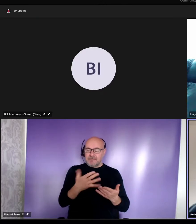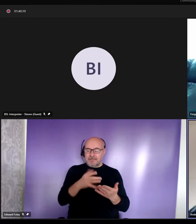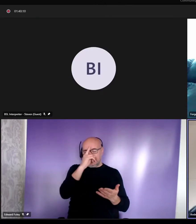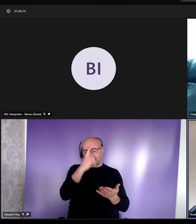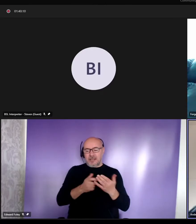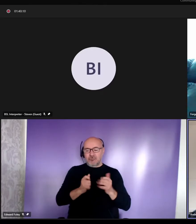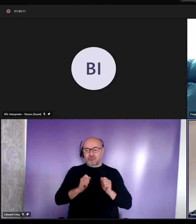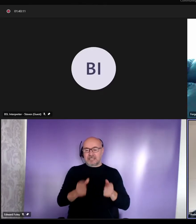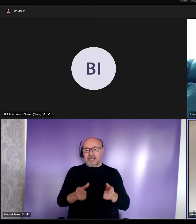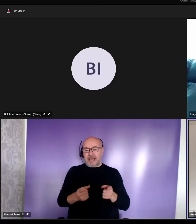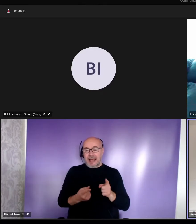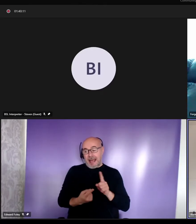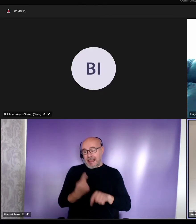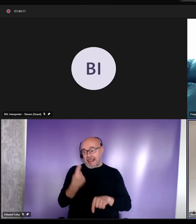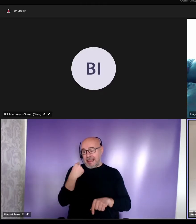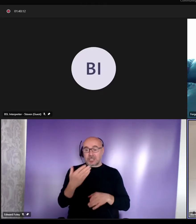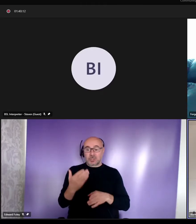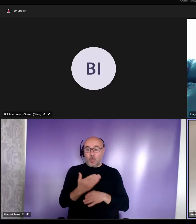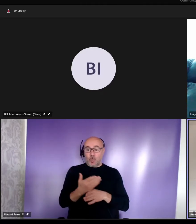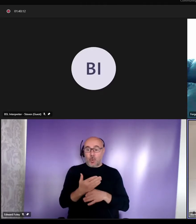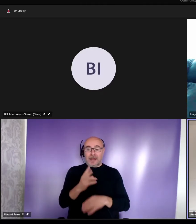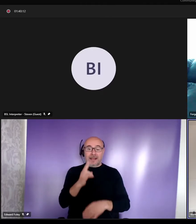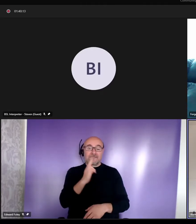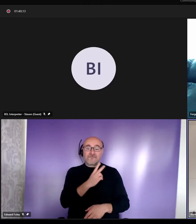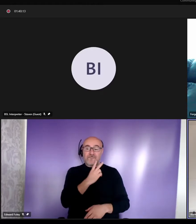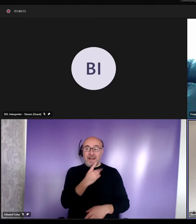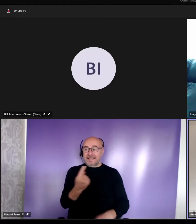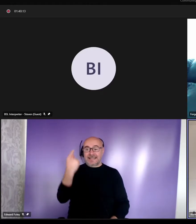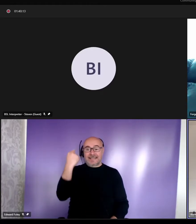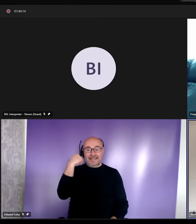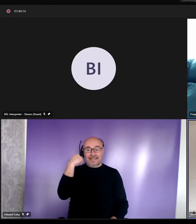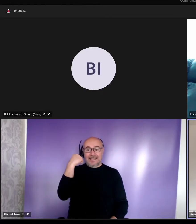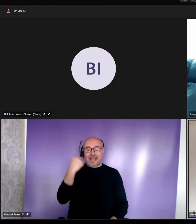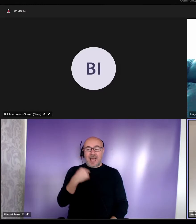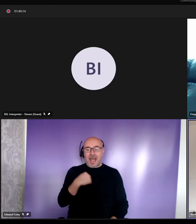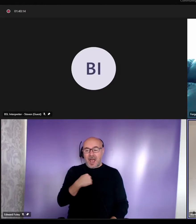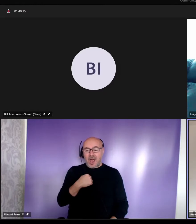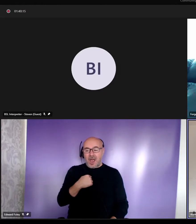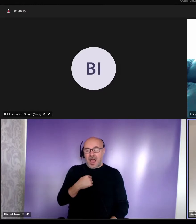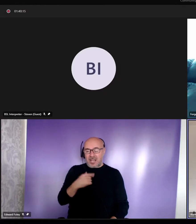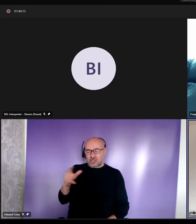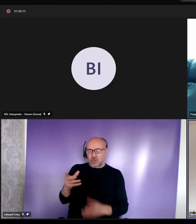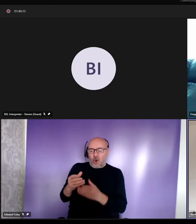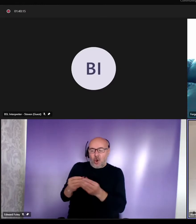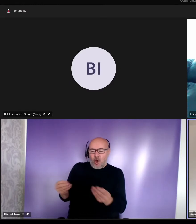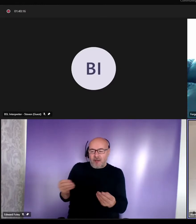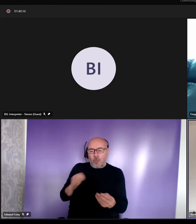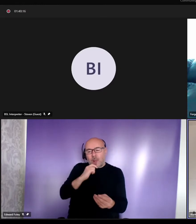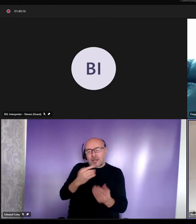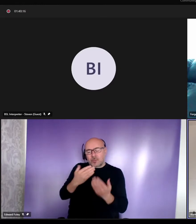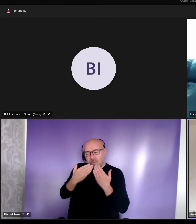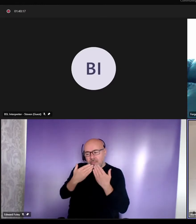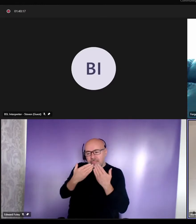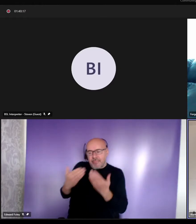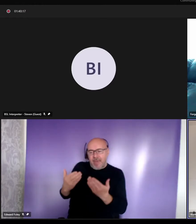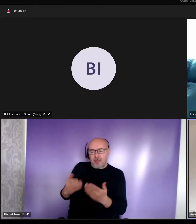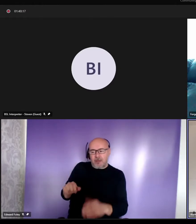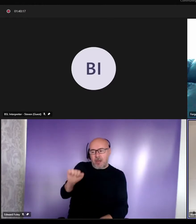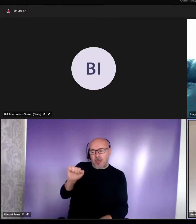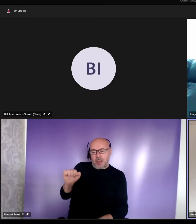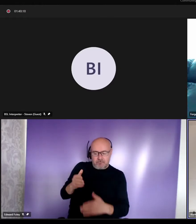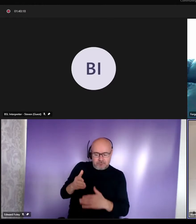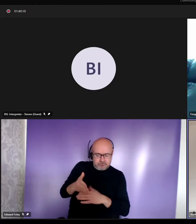on Friday. I would just like to thank her in her absence for her 30 years